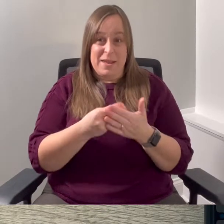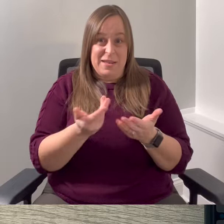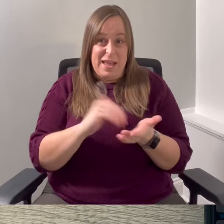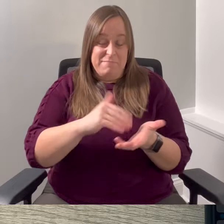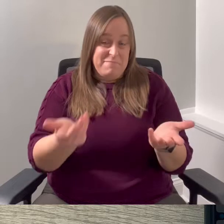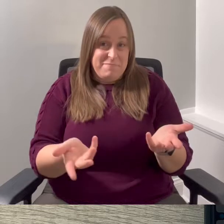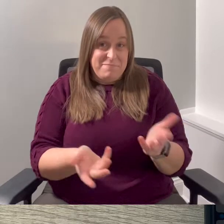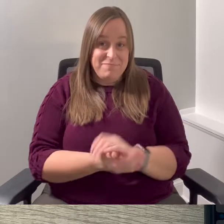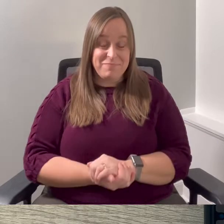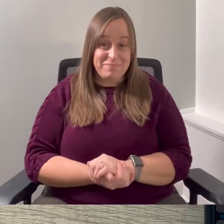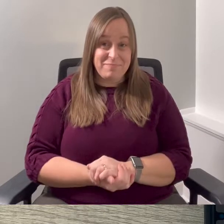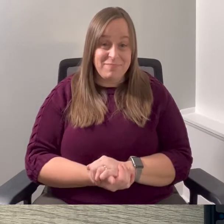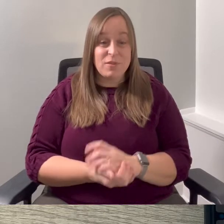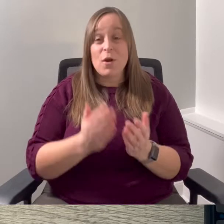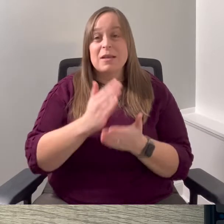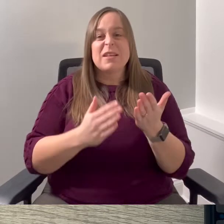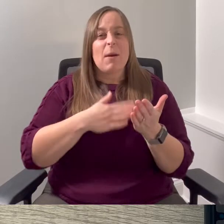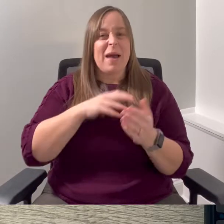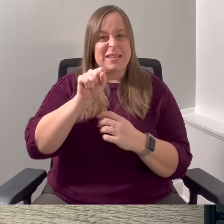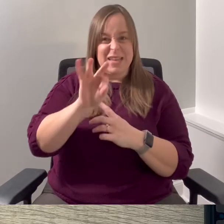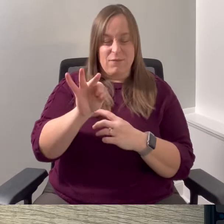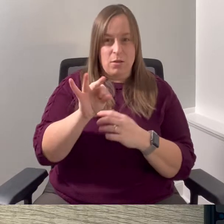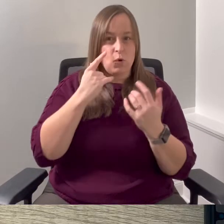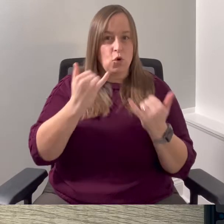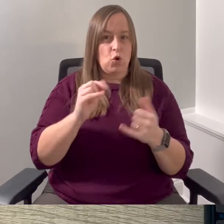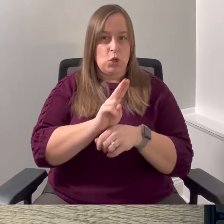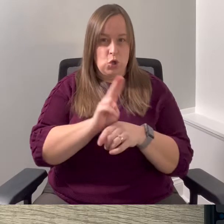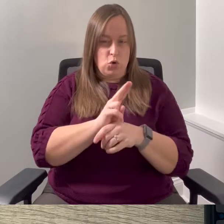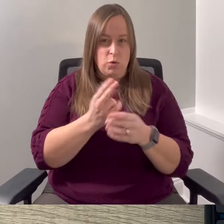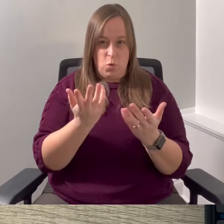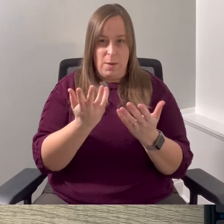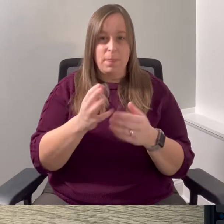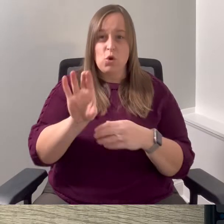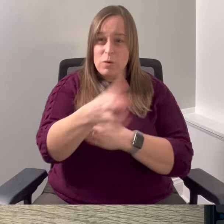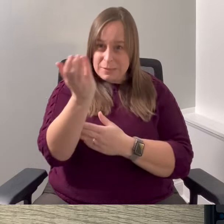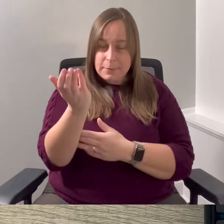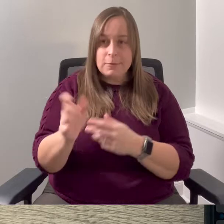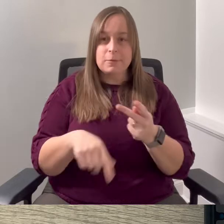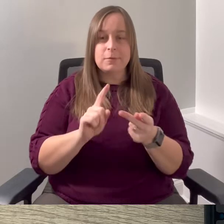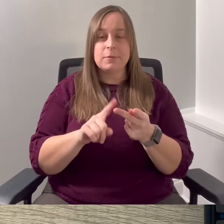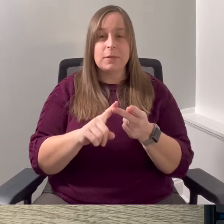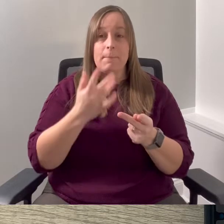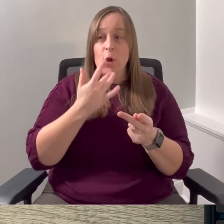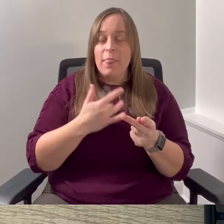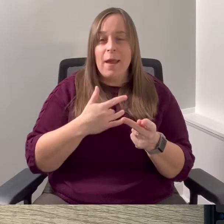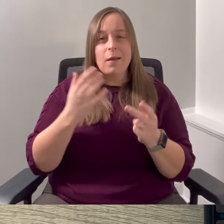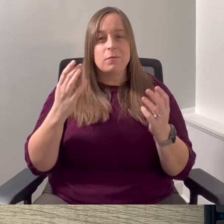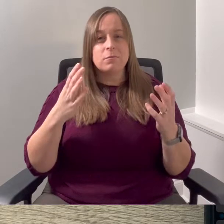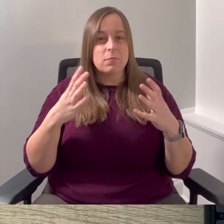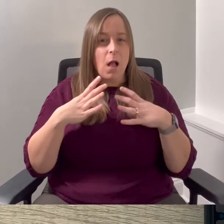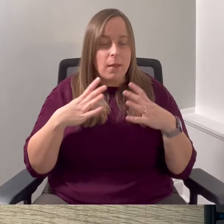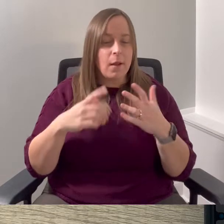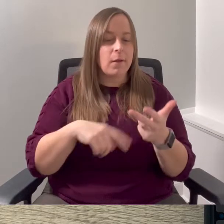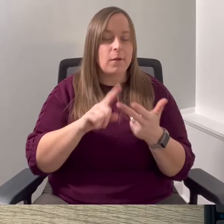So some of my sinking funds that I have currently are Christmas. I save for birthdays, holidays, for people in